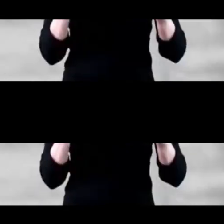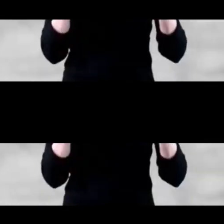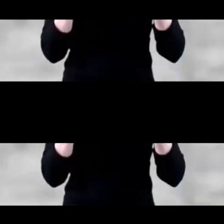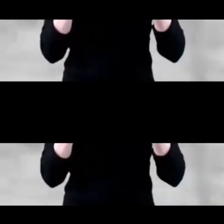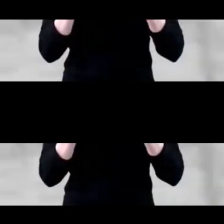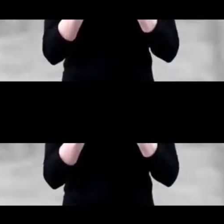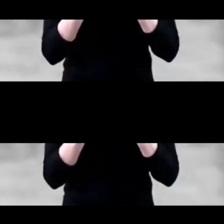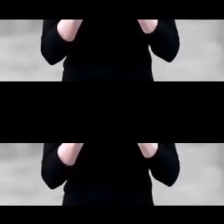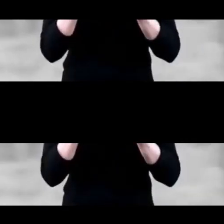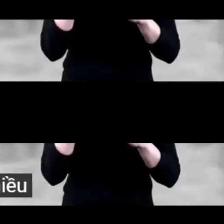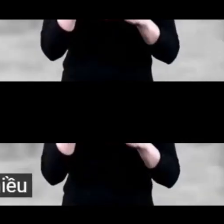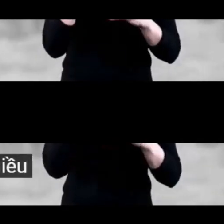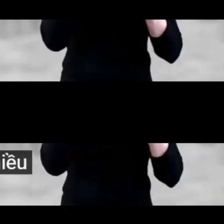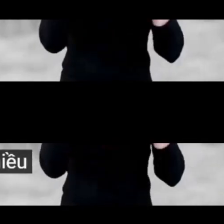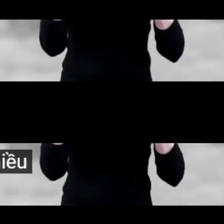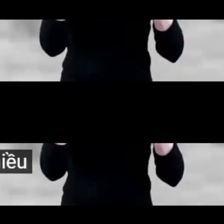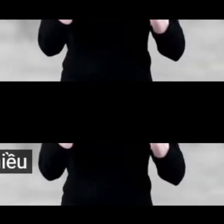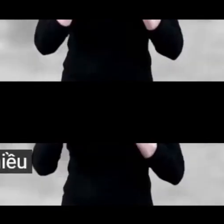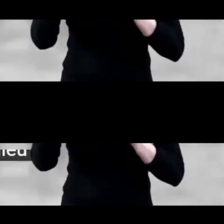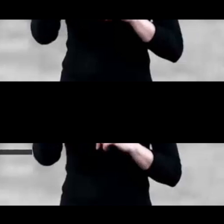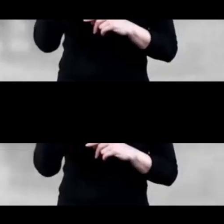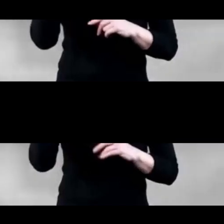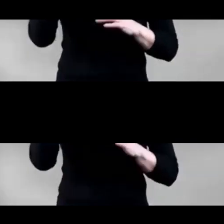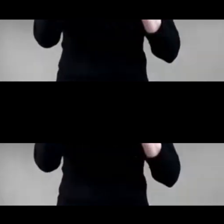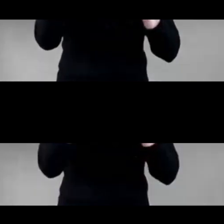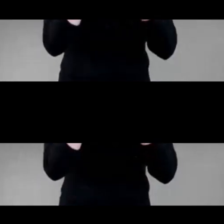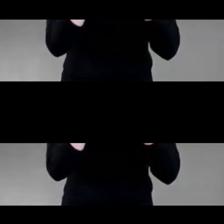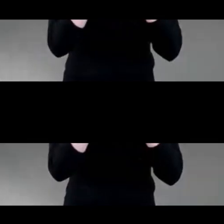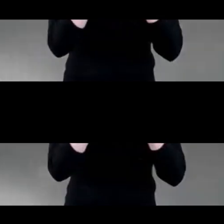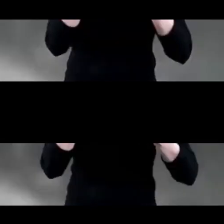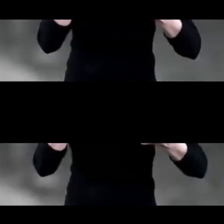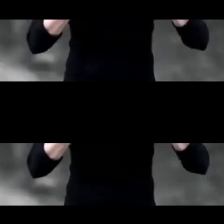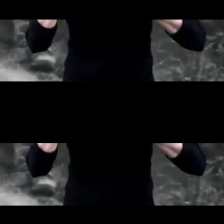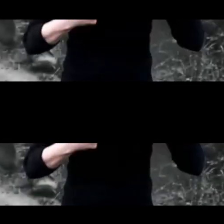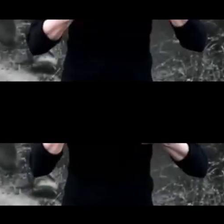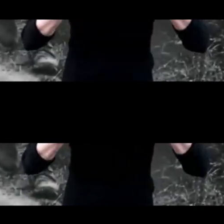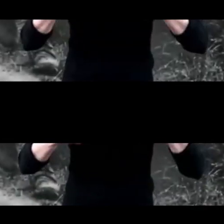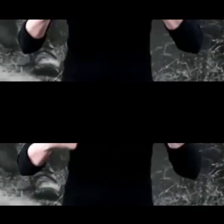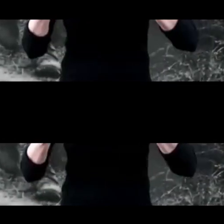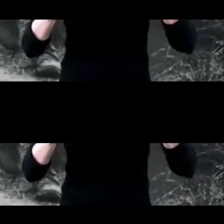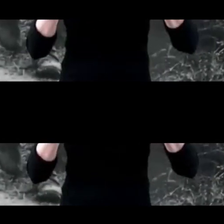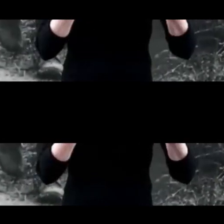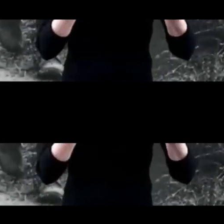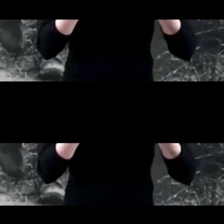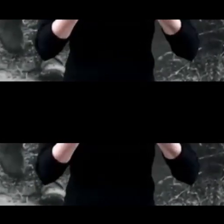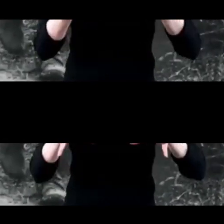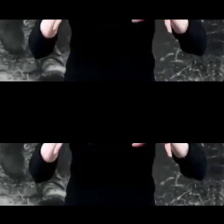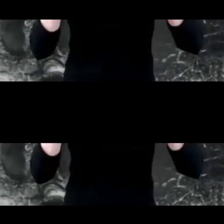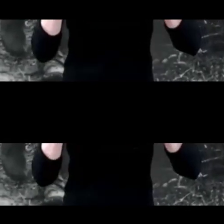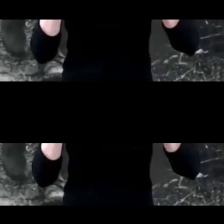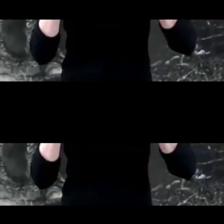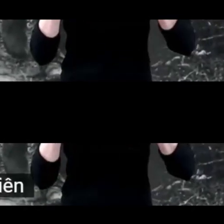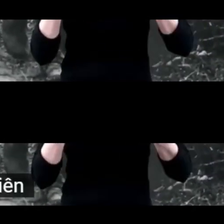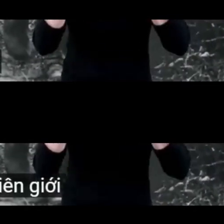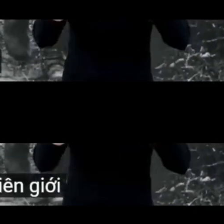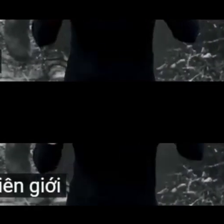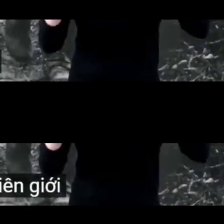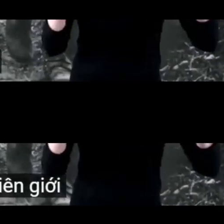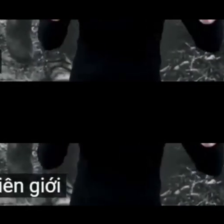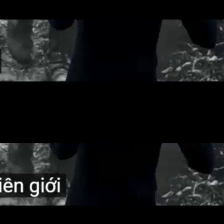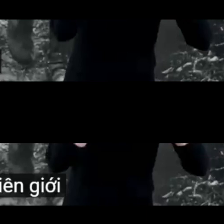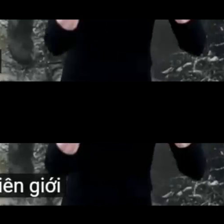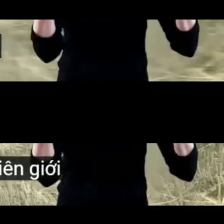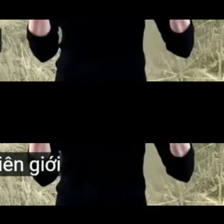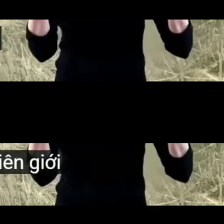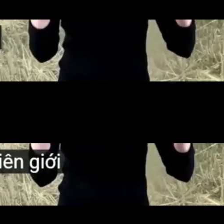Wars are begun and waged for many reasons. For example, many squabbles broil over land ownership and border